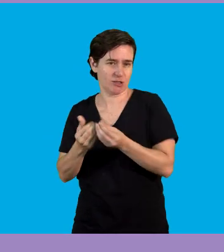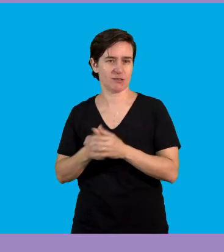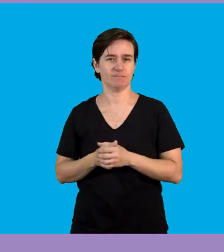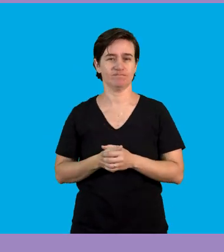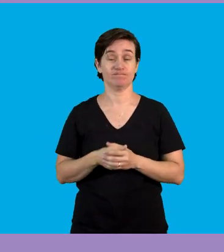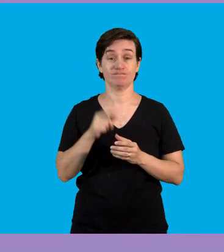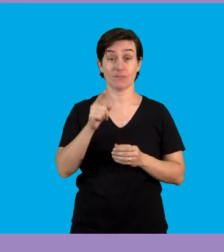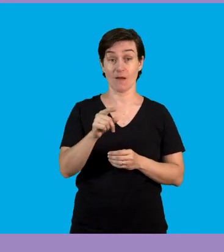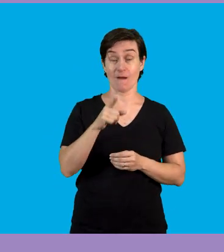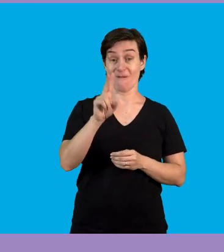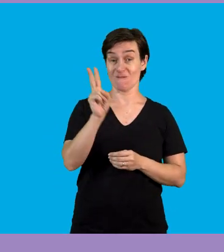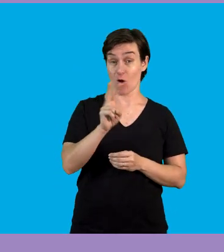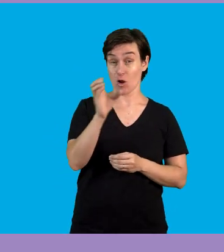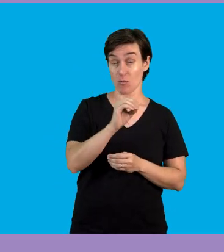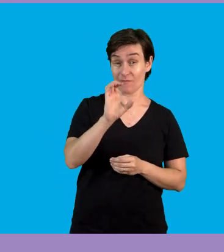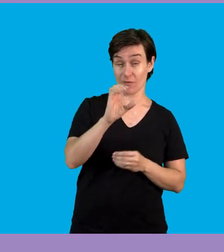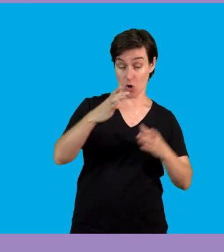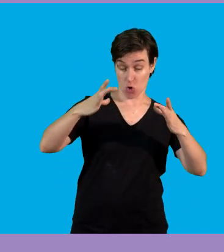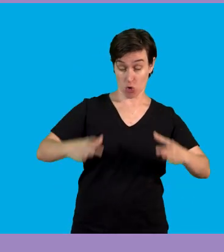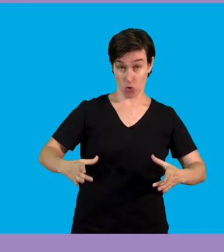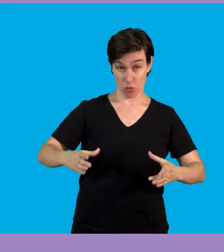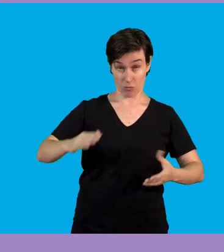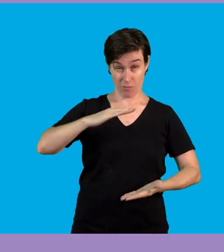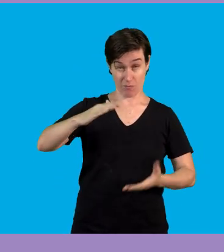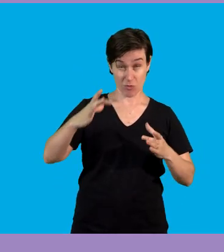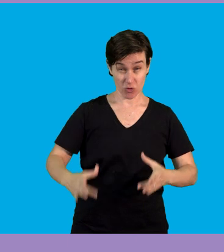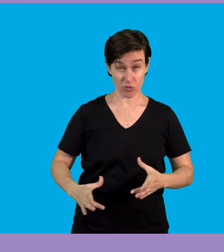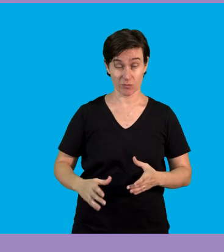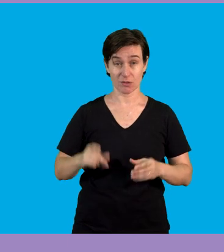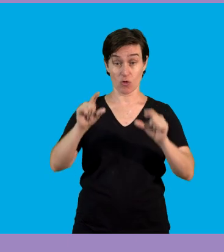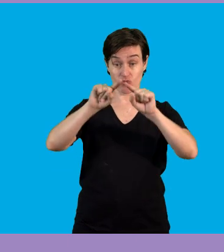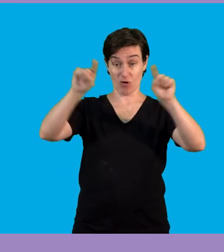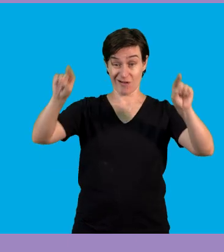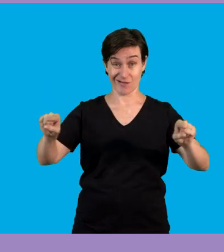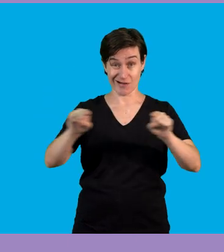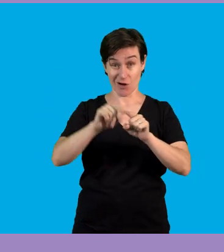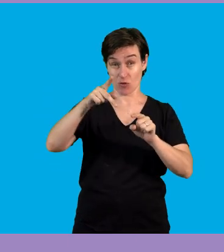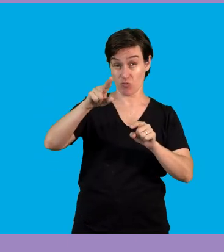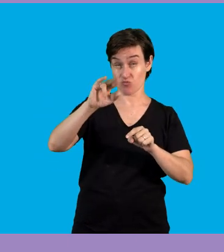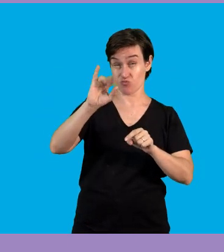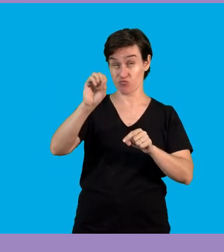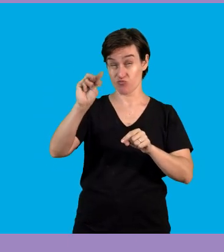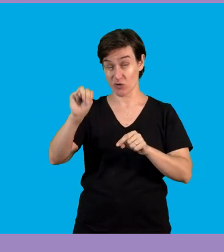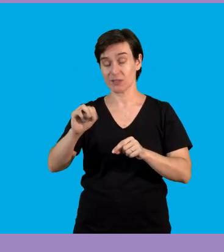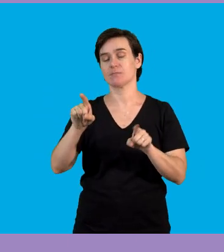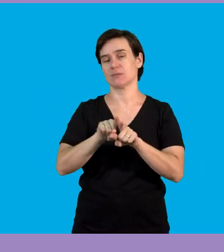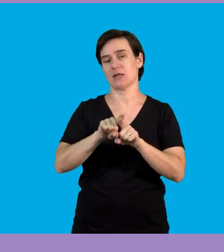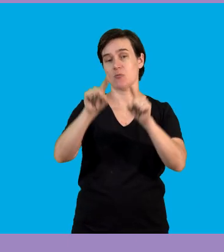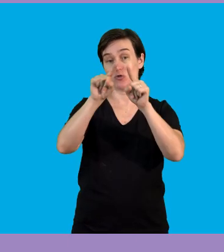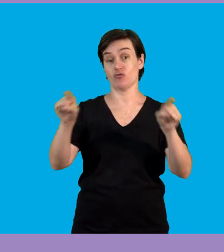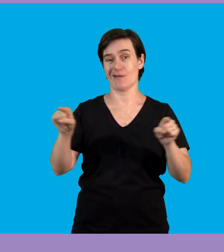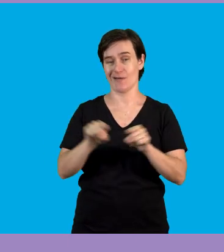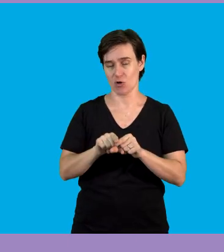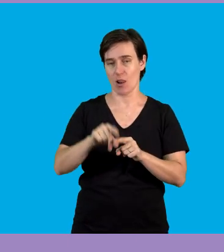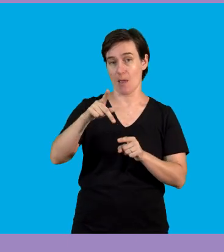the volume of cubes, then of rectangular prisms, and then of triangular prisms, and lastly of cylinders.